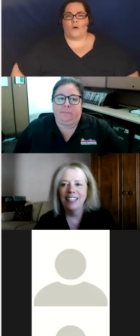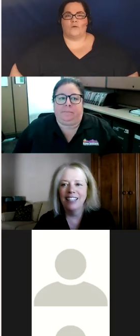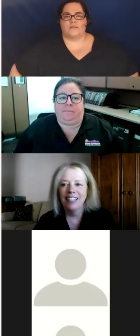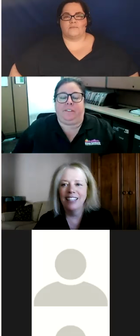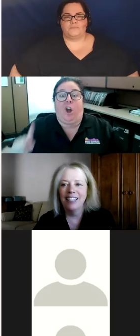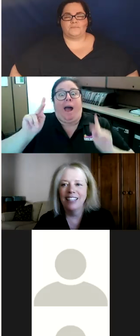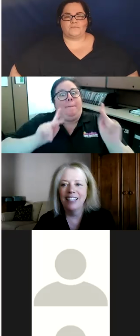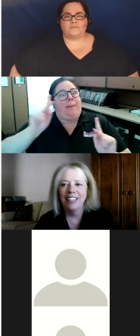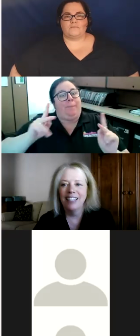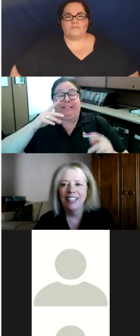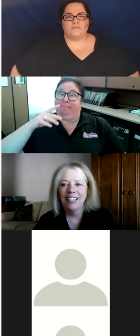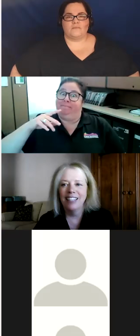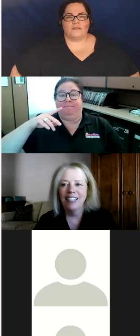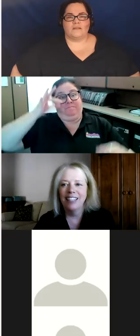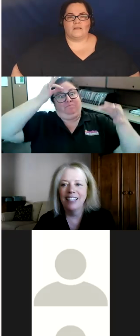communication goals.